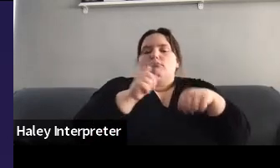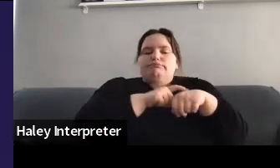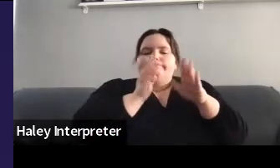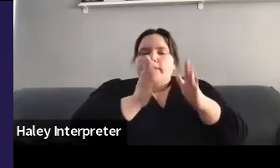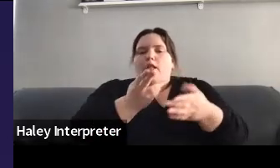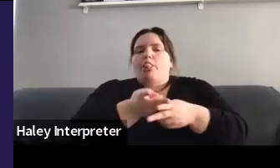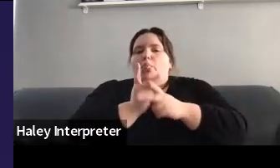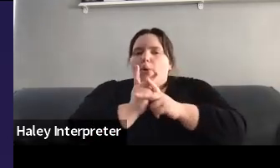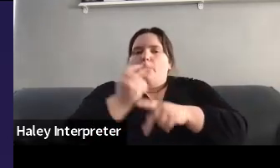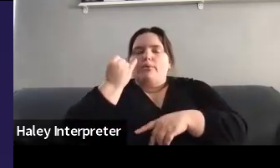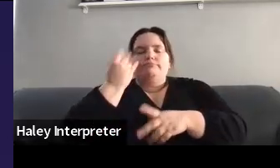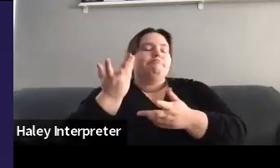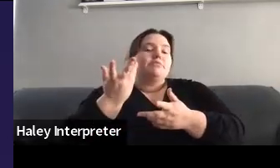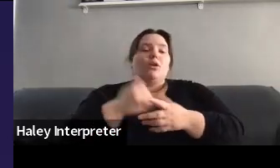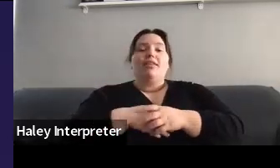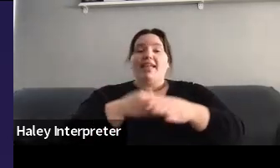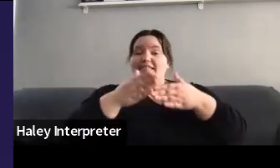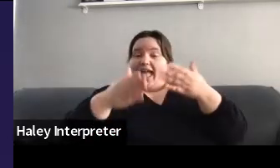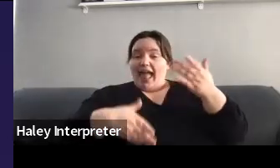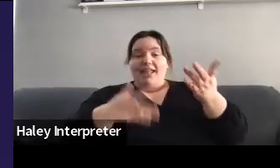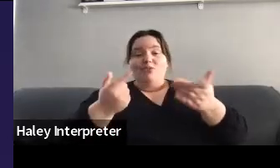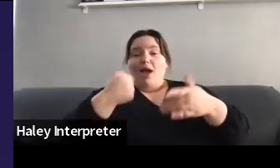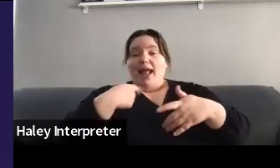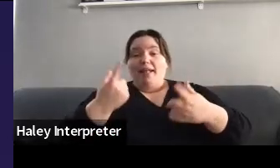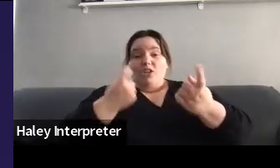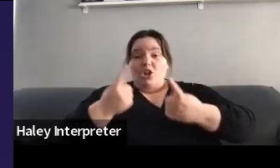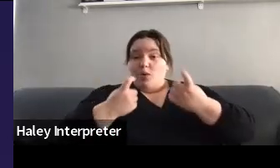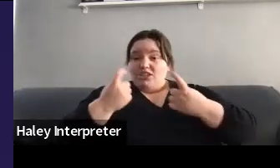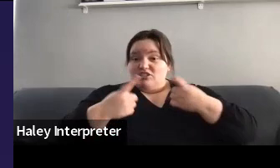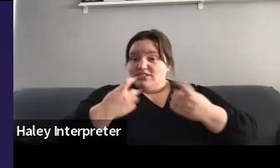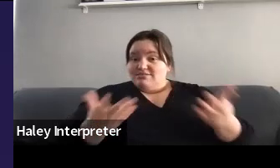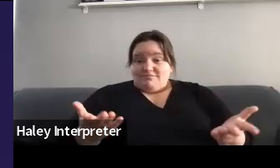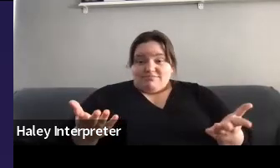And that is the end of what I have. Does anybody have any questions?